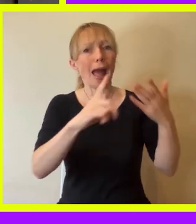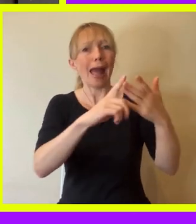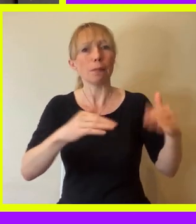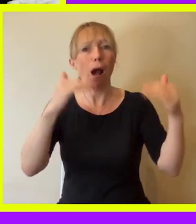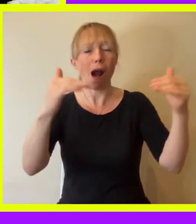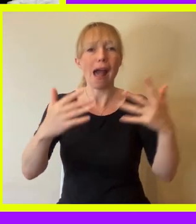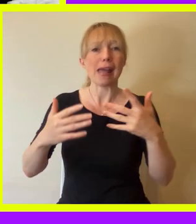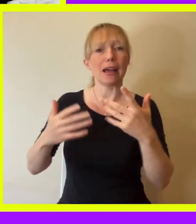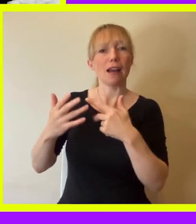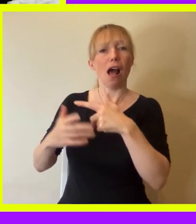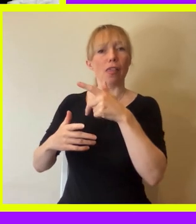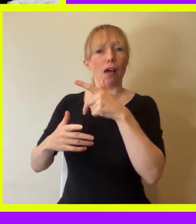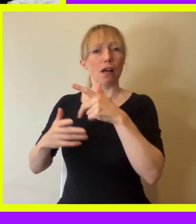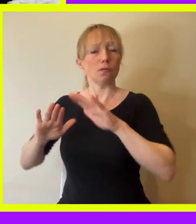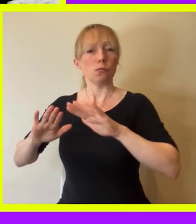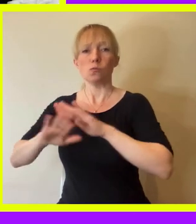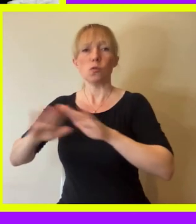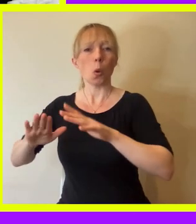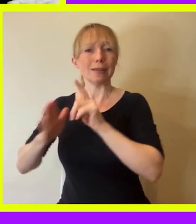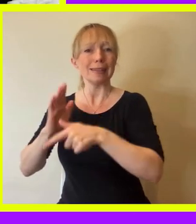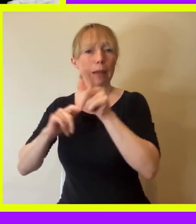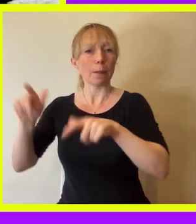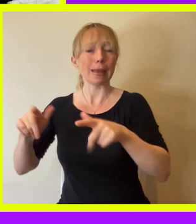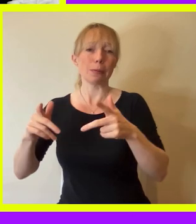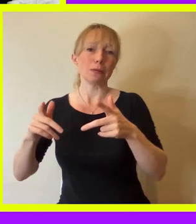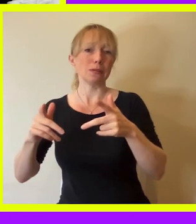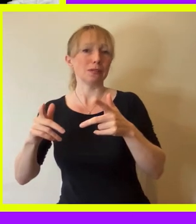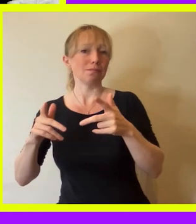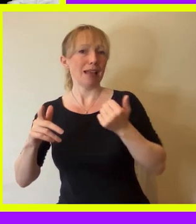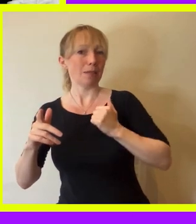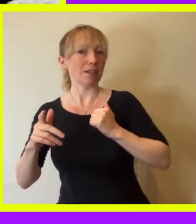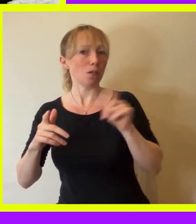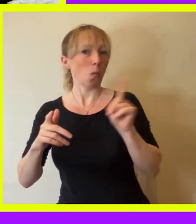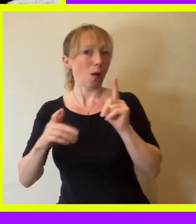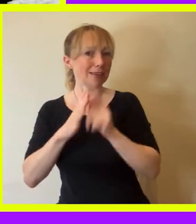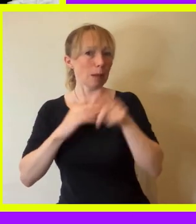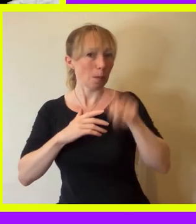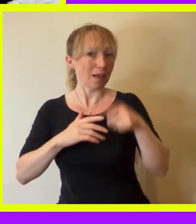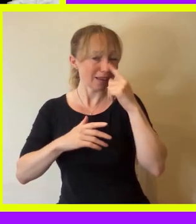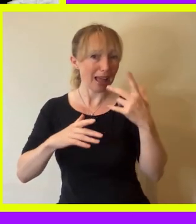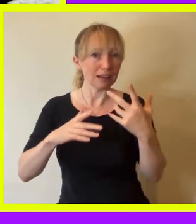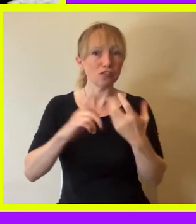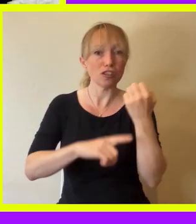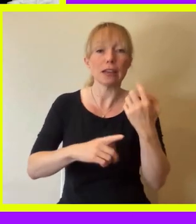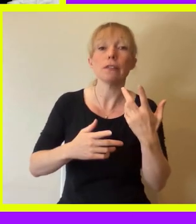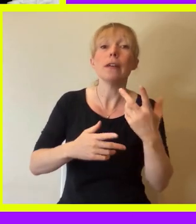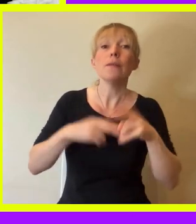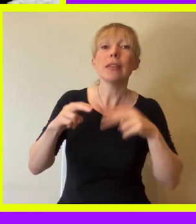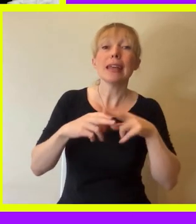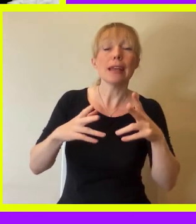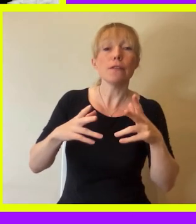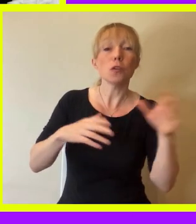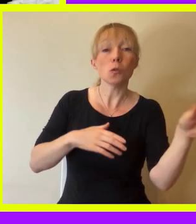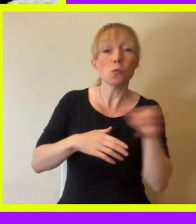do. Casting a non-disabled actor to play a disabled character is just one example of how